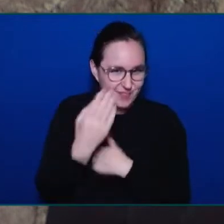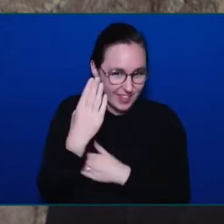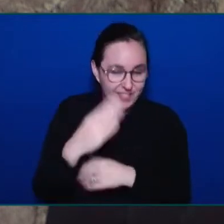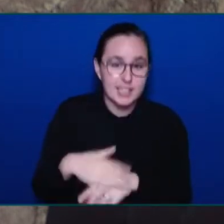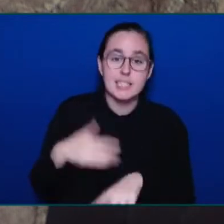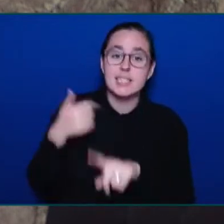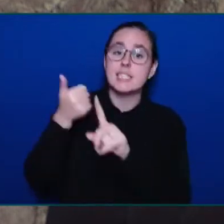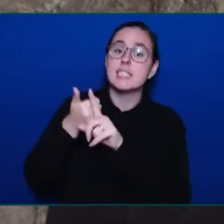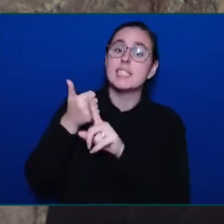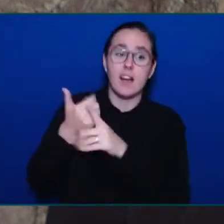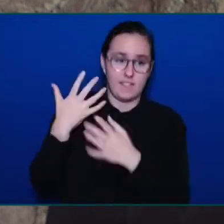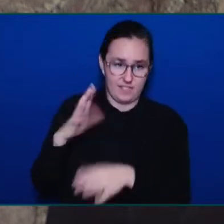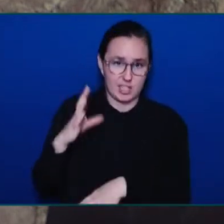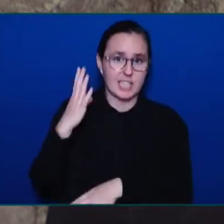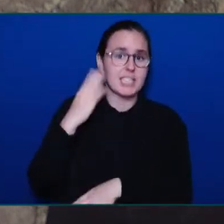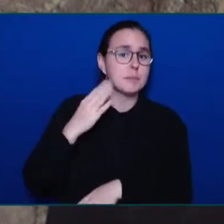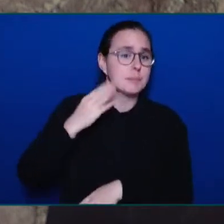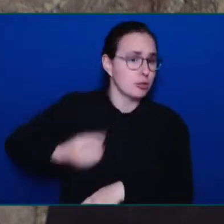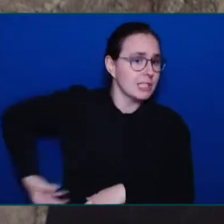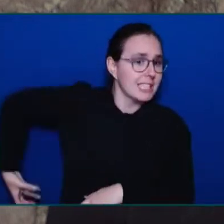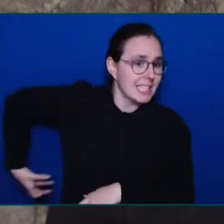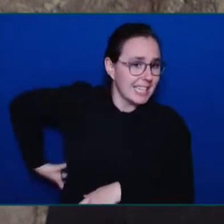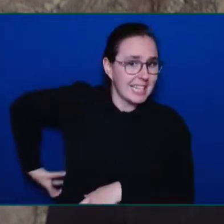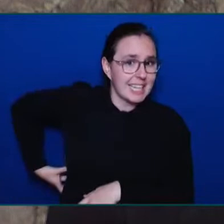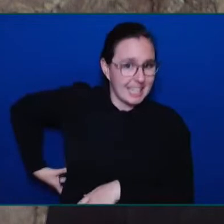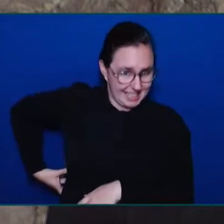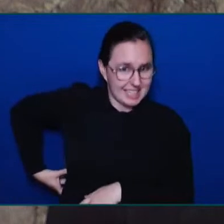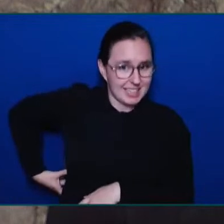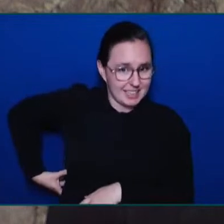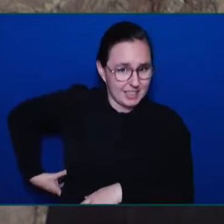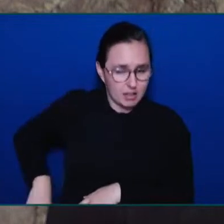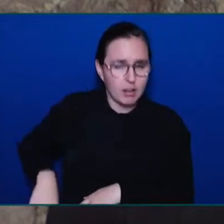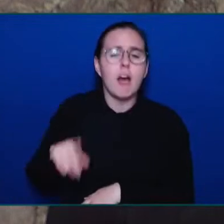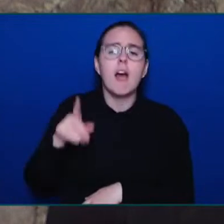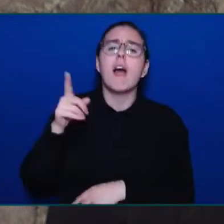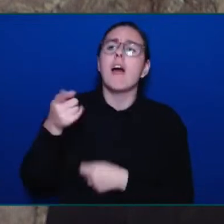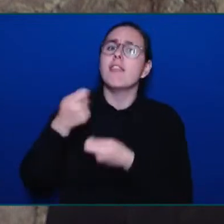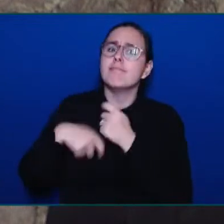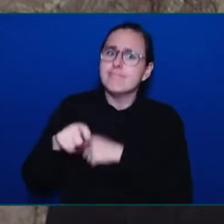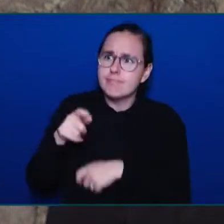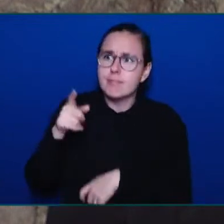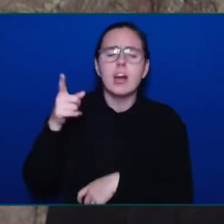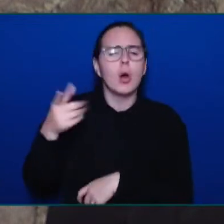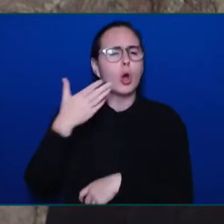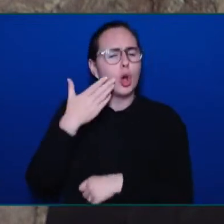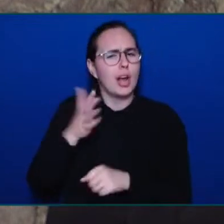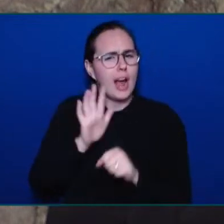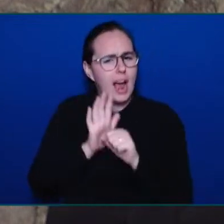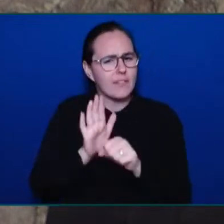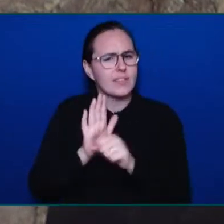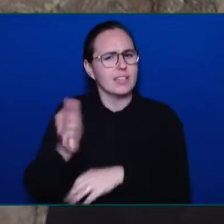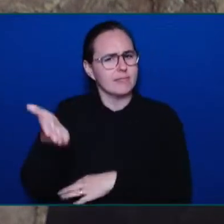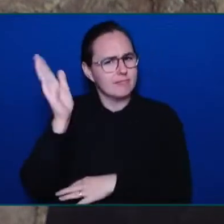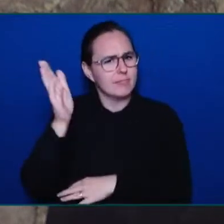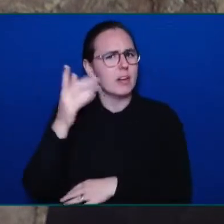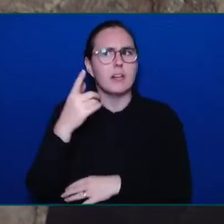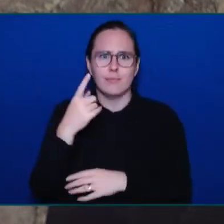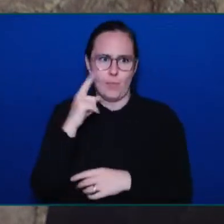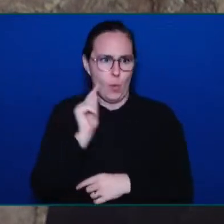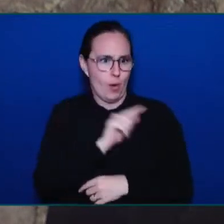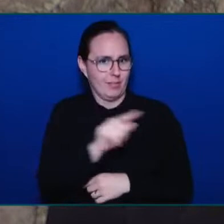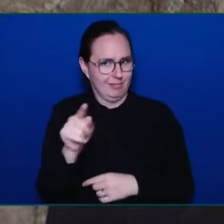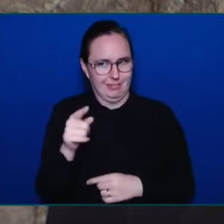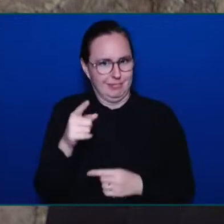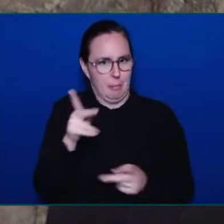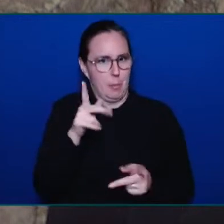and an eloquent spokesperson for the circumstance of all those who are transplant recipients. We've had moving stories. We all know our